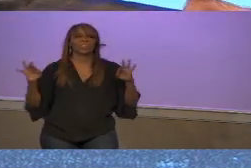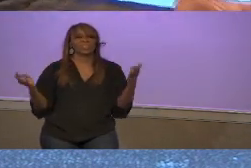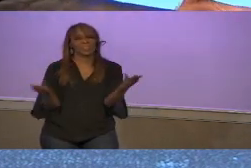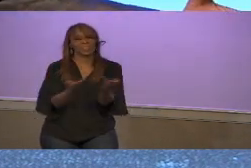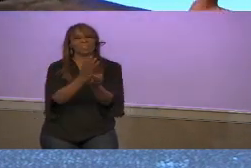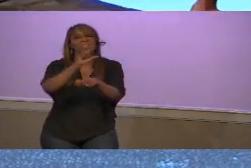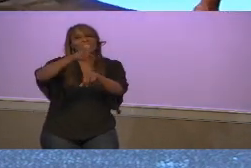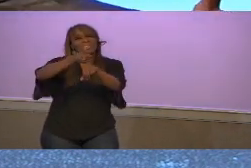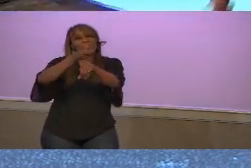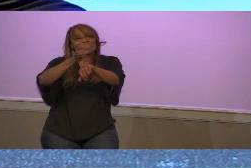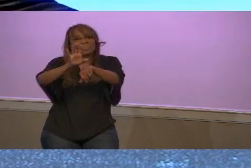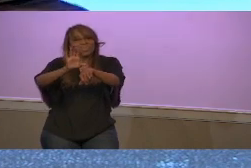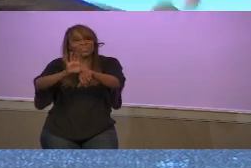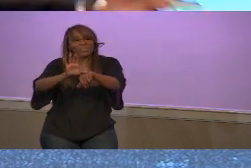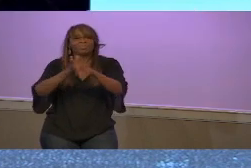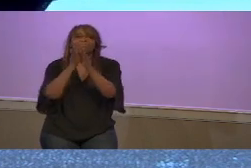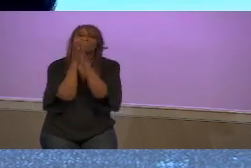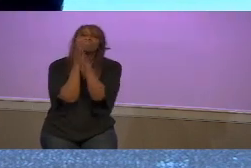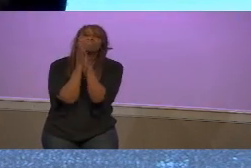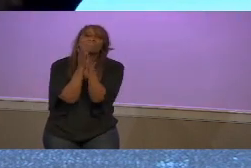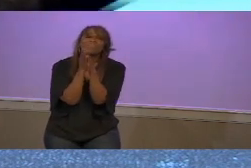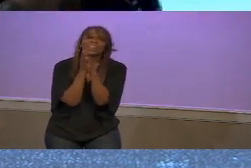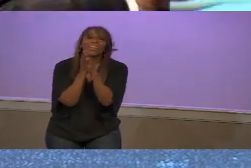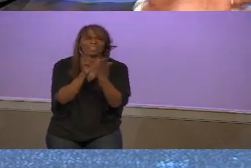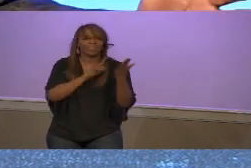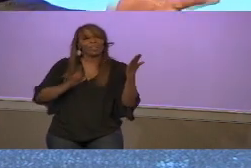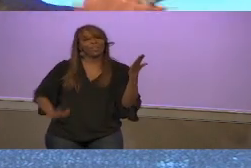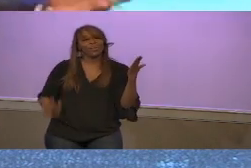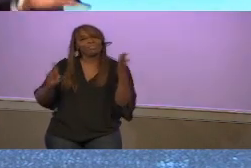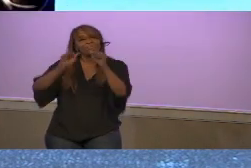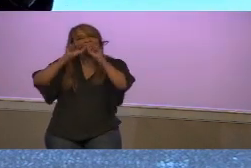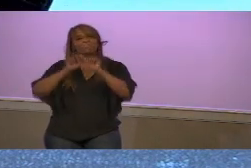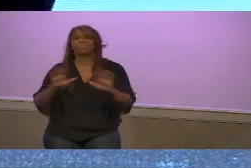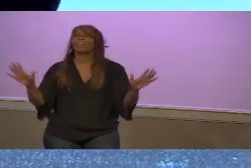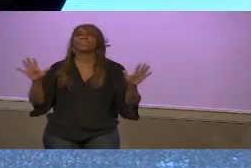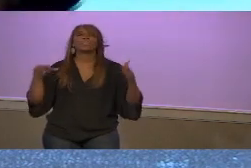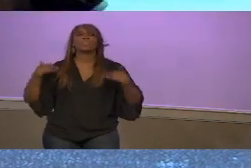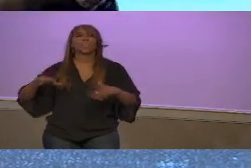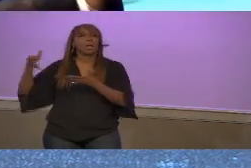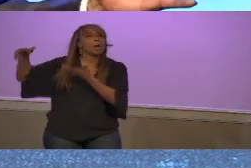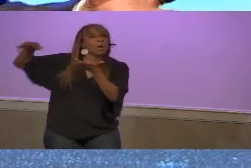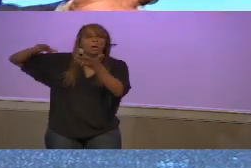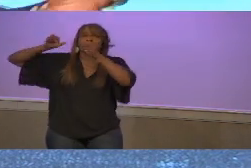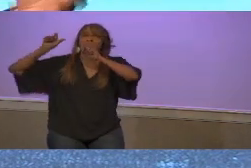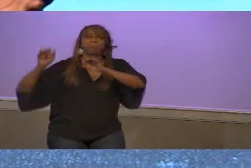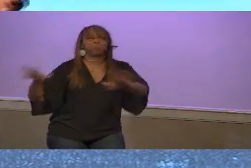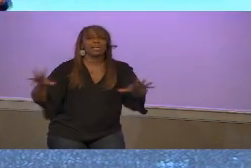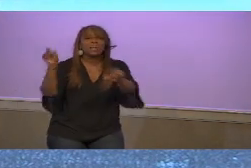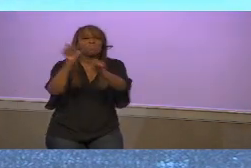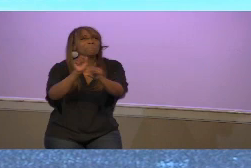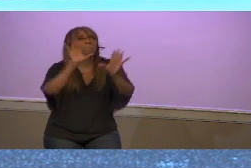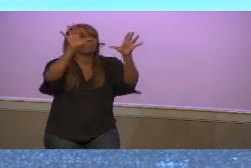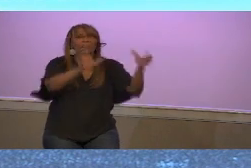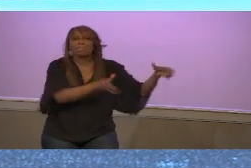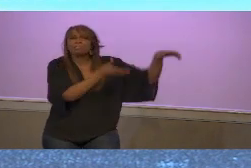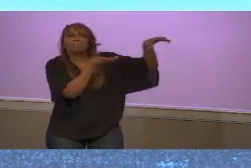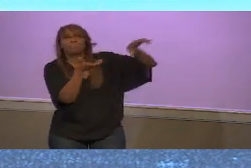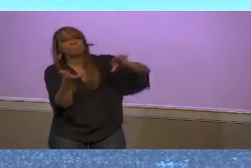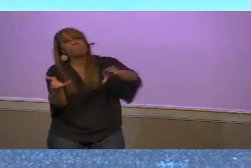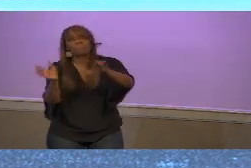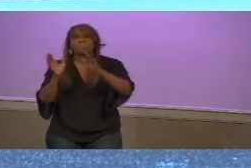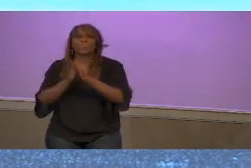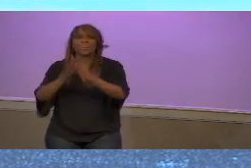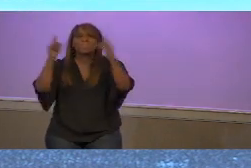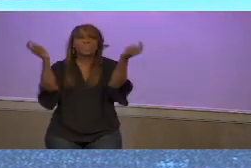of the Galilee Baptist Church. We pray that, Lord, you may give them blessing upon blessing. miracle upon miracle and victory